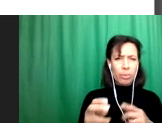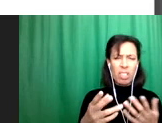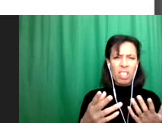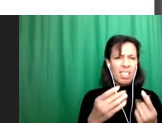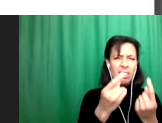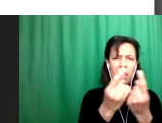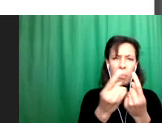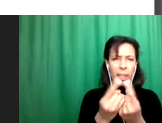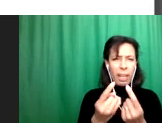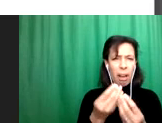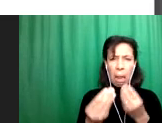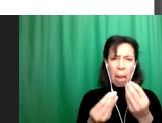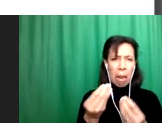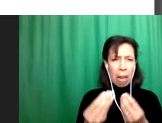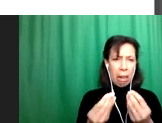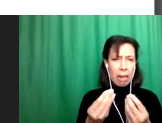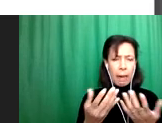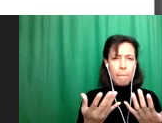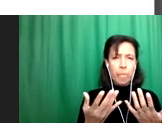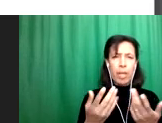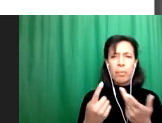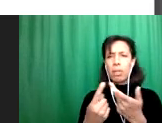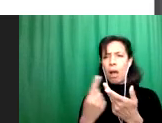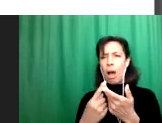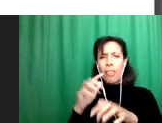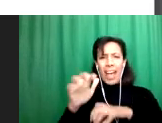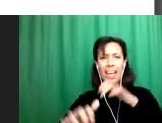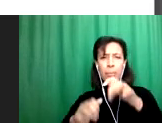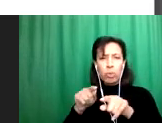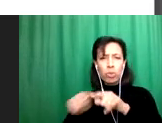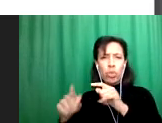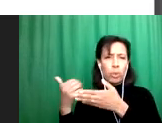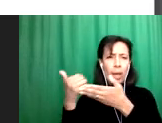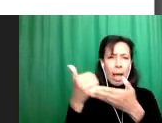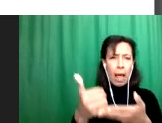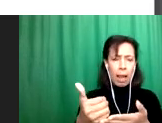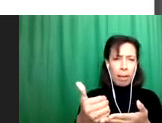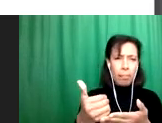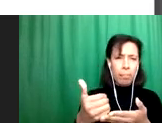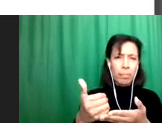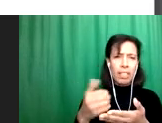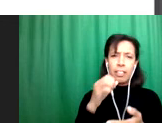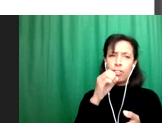of the other animals tried to help him and shouted, "Hey, shark, come here." And the